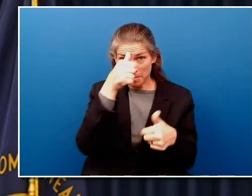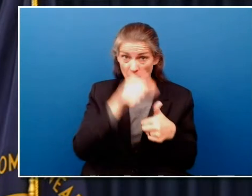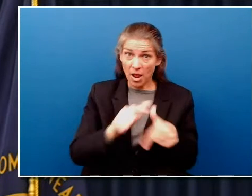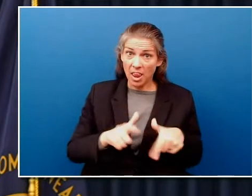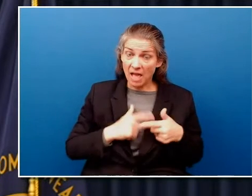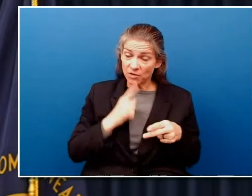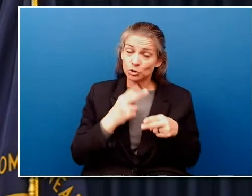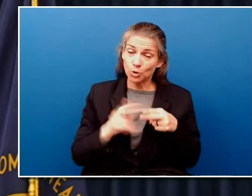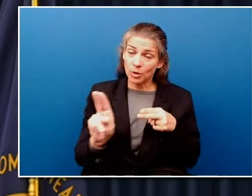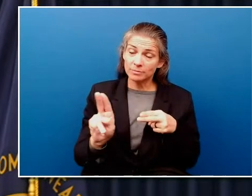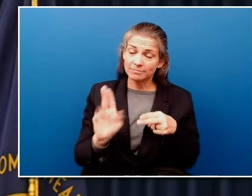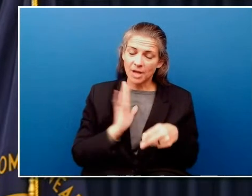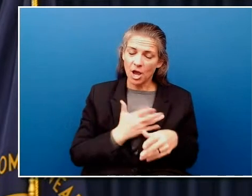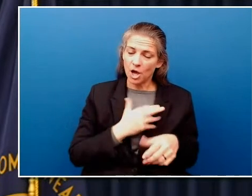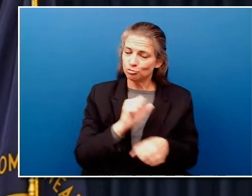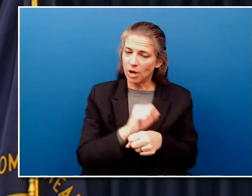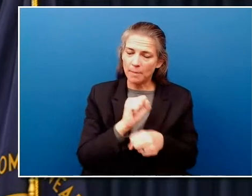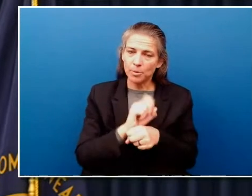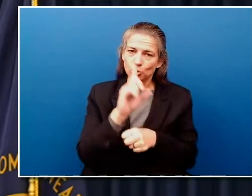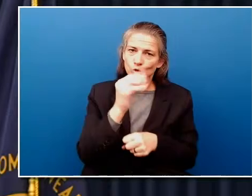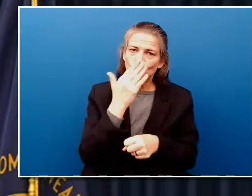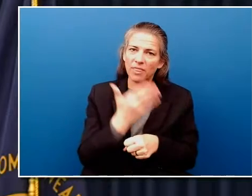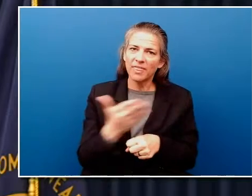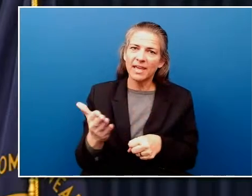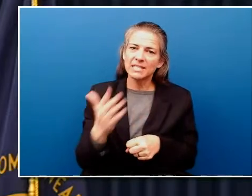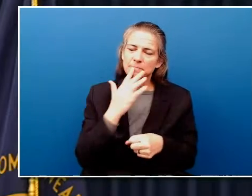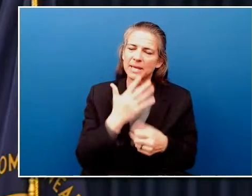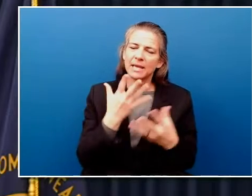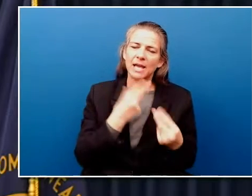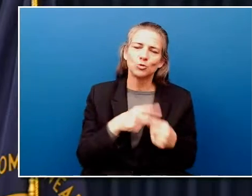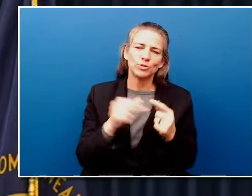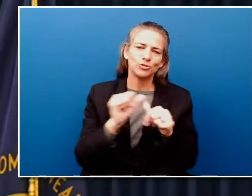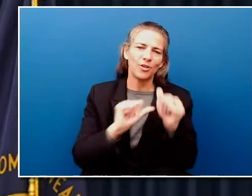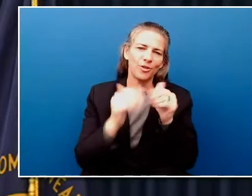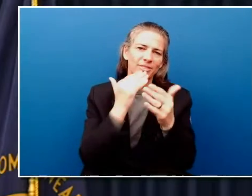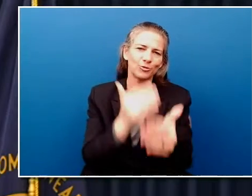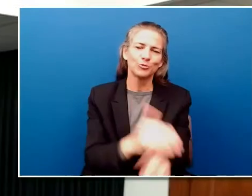Our job is to do good things and to be kind to each other. Thanks.